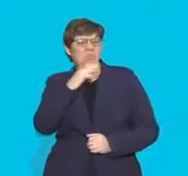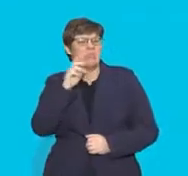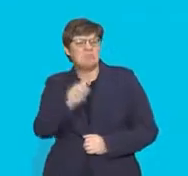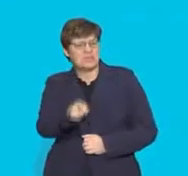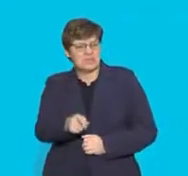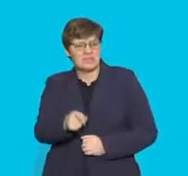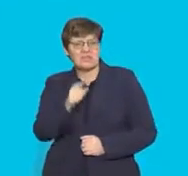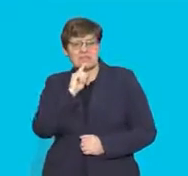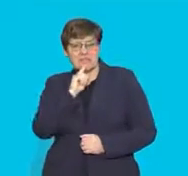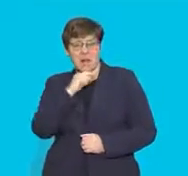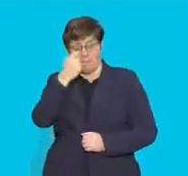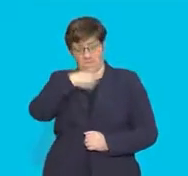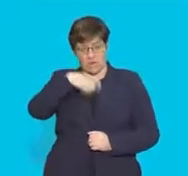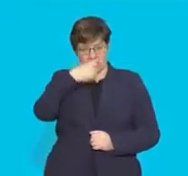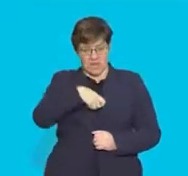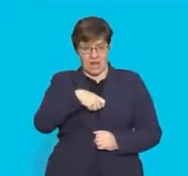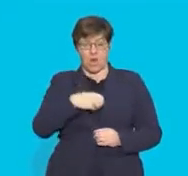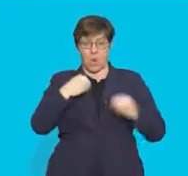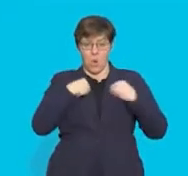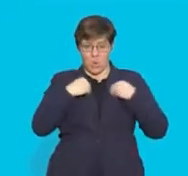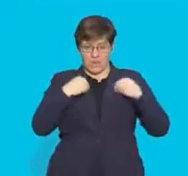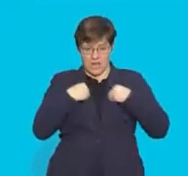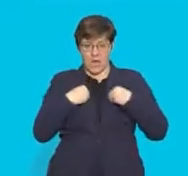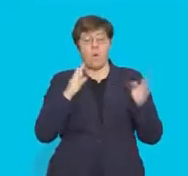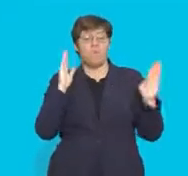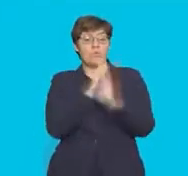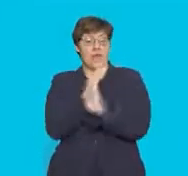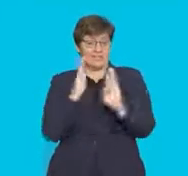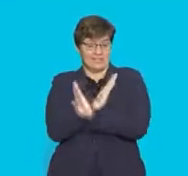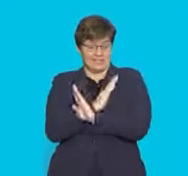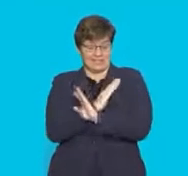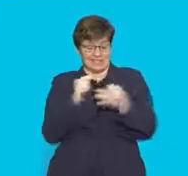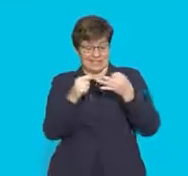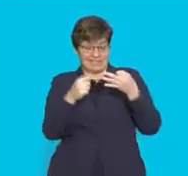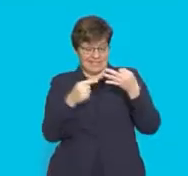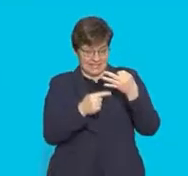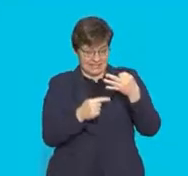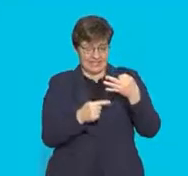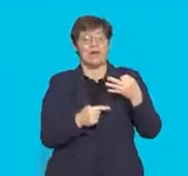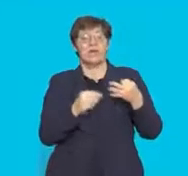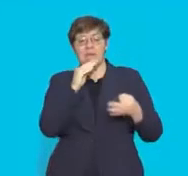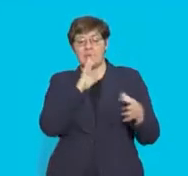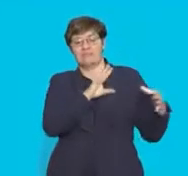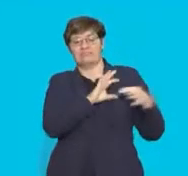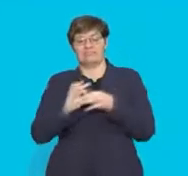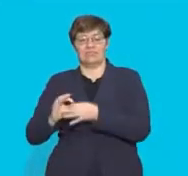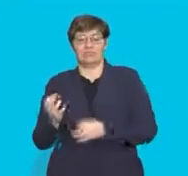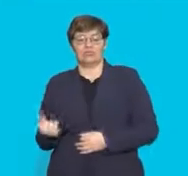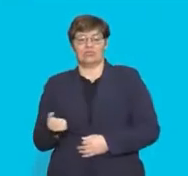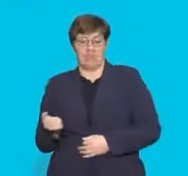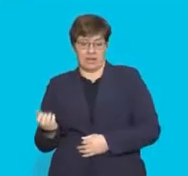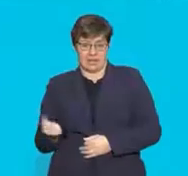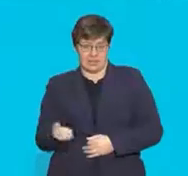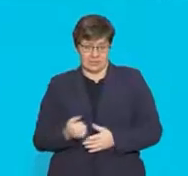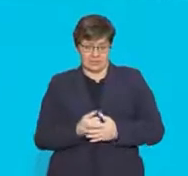When you see the words personal, owner, or private, immediately you link it to your drawings,